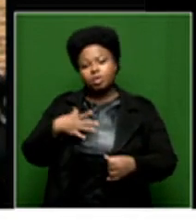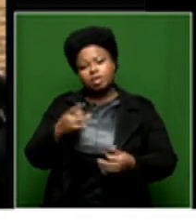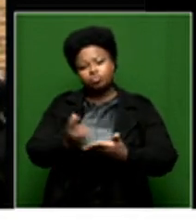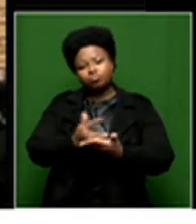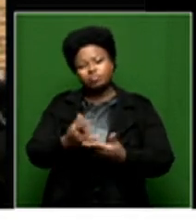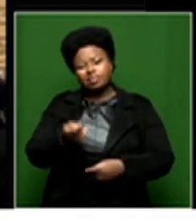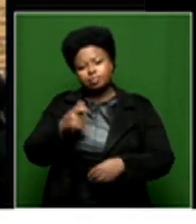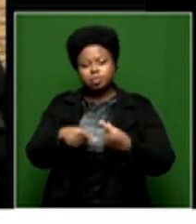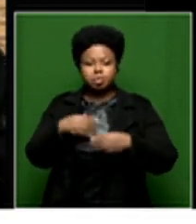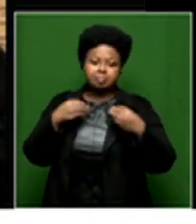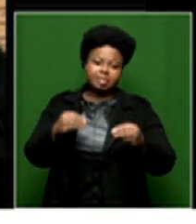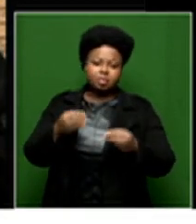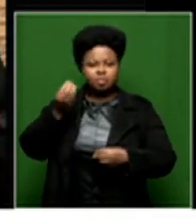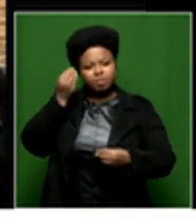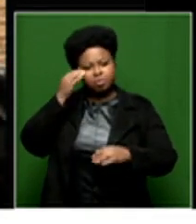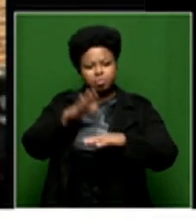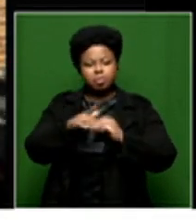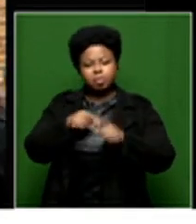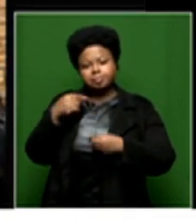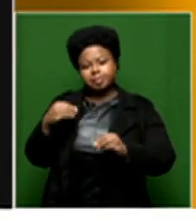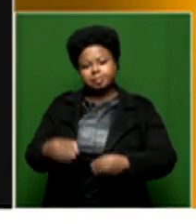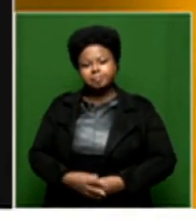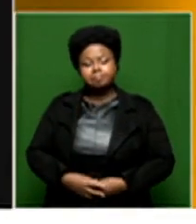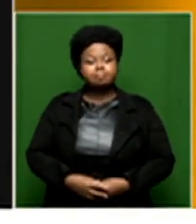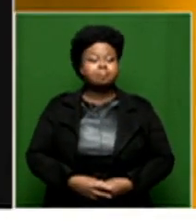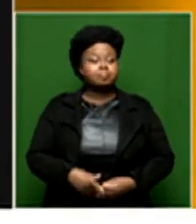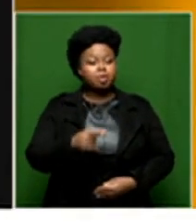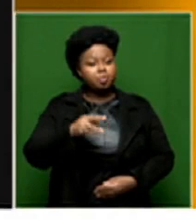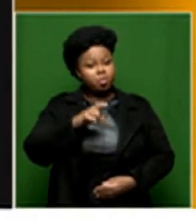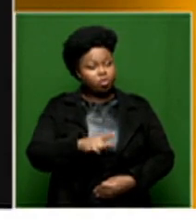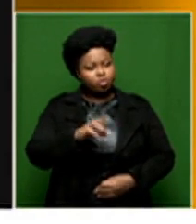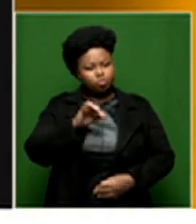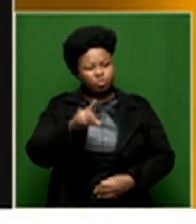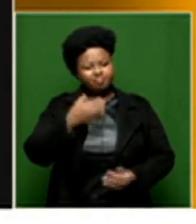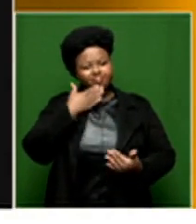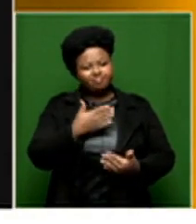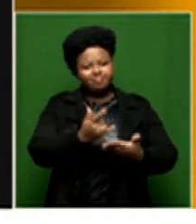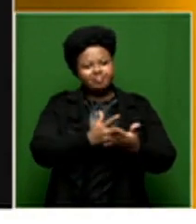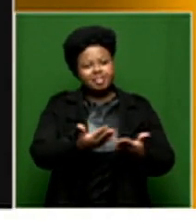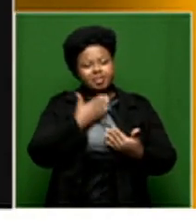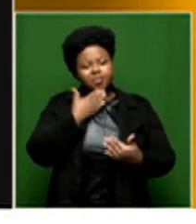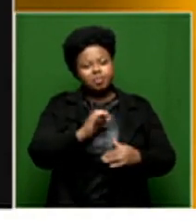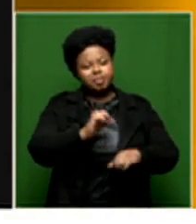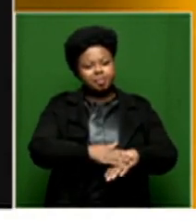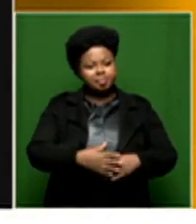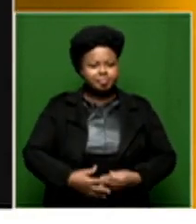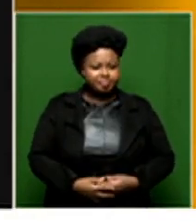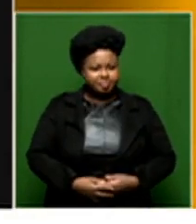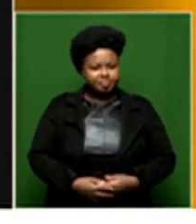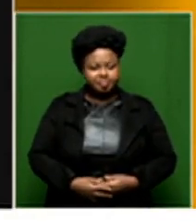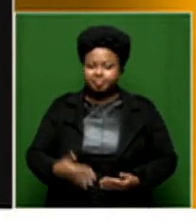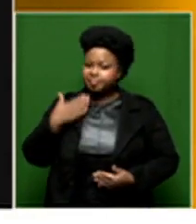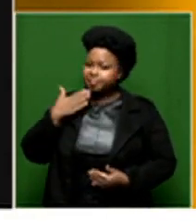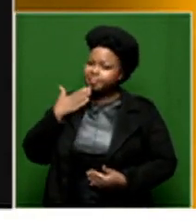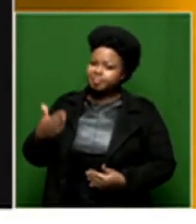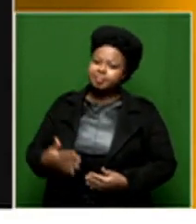to us about the business or find out more about the business. All right. Paul and Rod, great chatting to you, gentlemen. Thank you so much for your time. Thank you